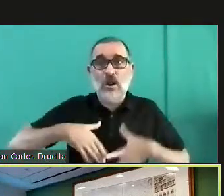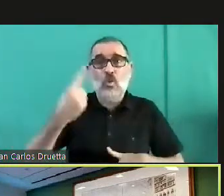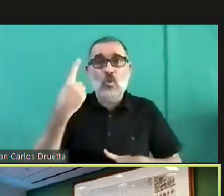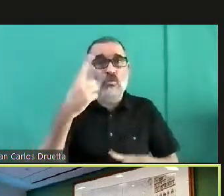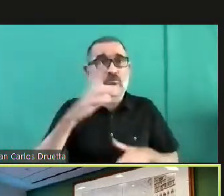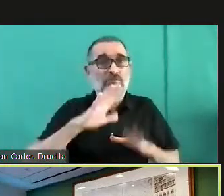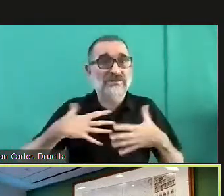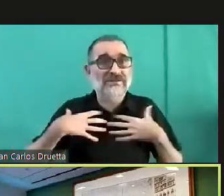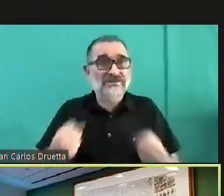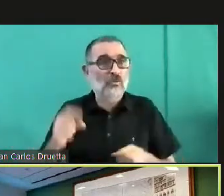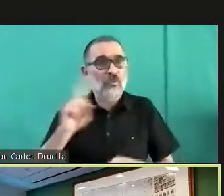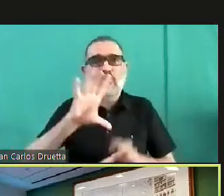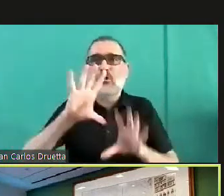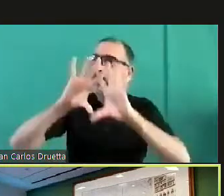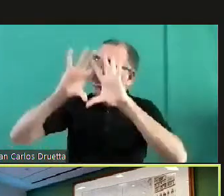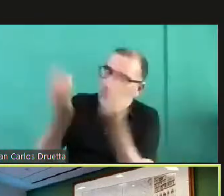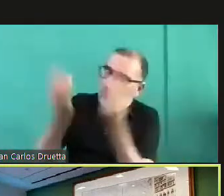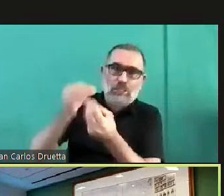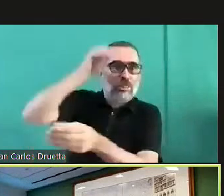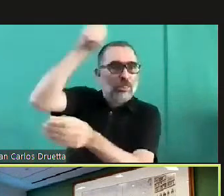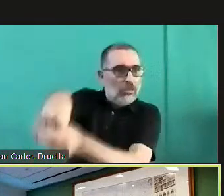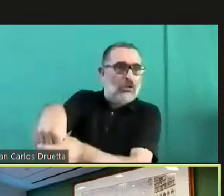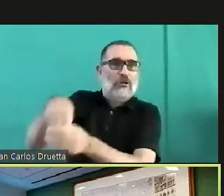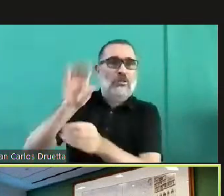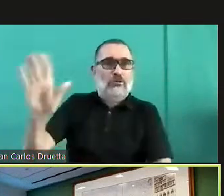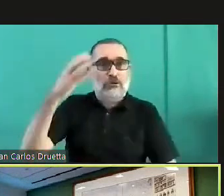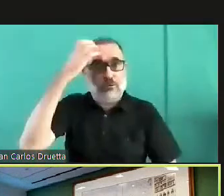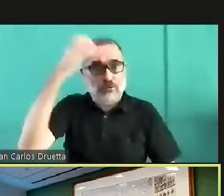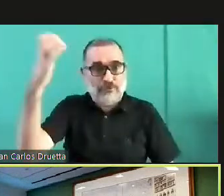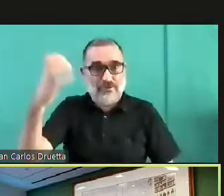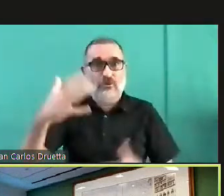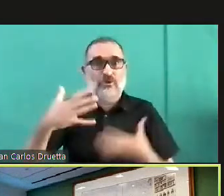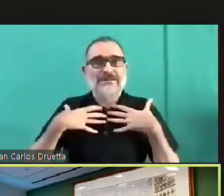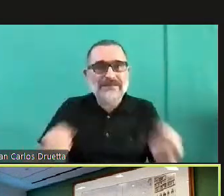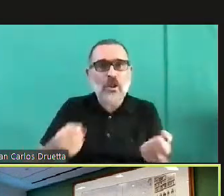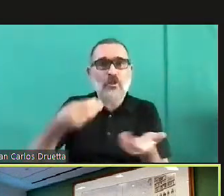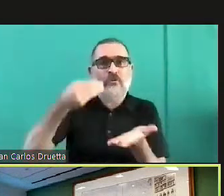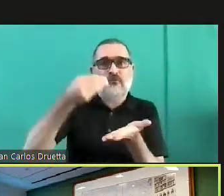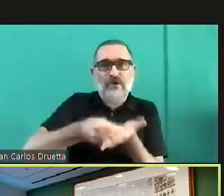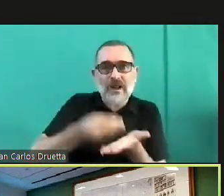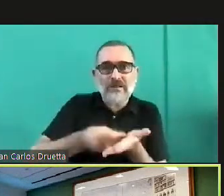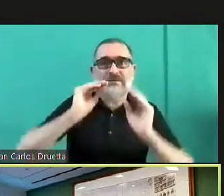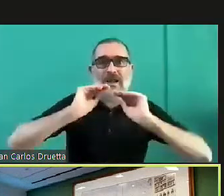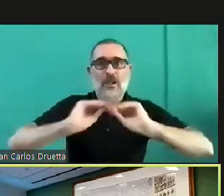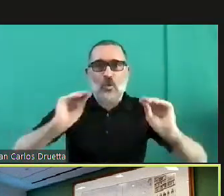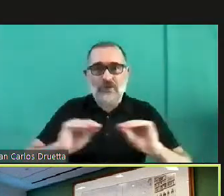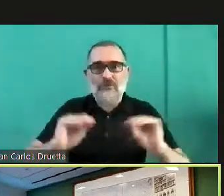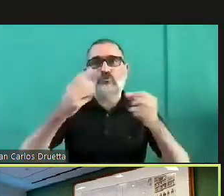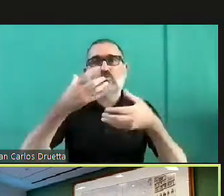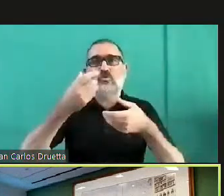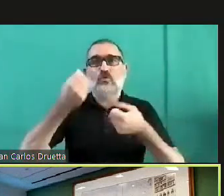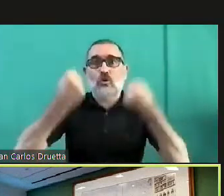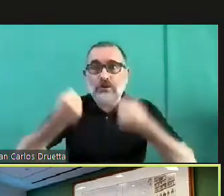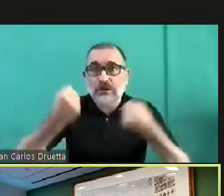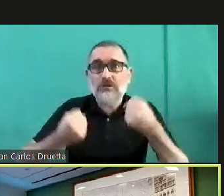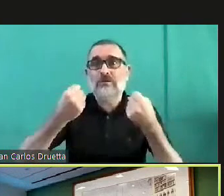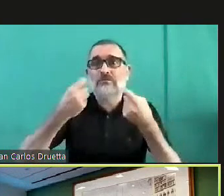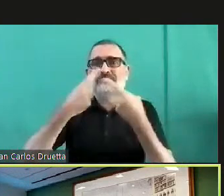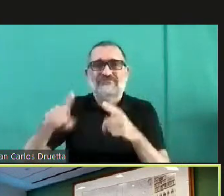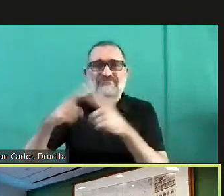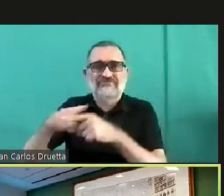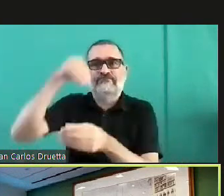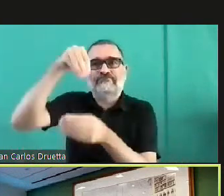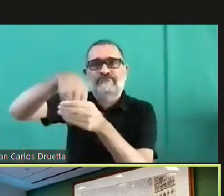but also to defend such policies from interference from the industries involved in manufacturing and